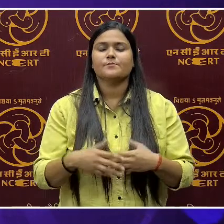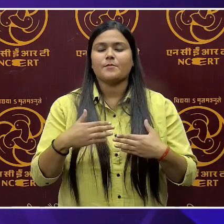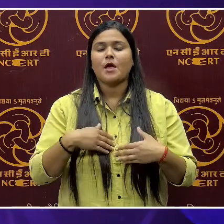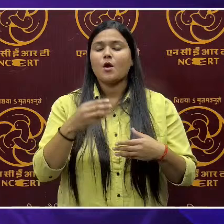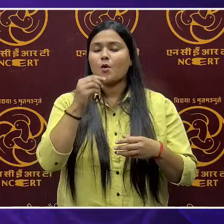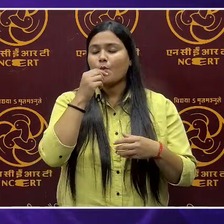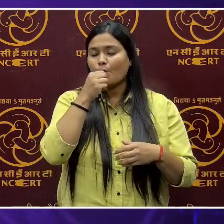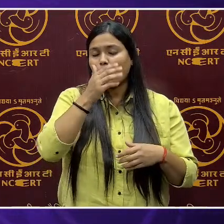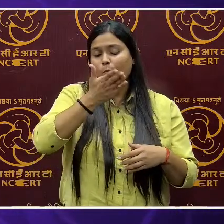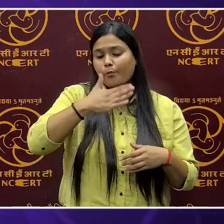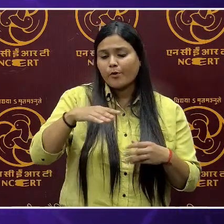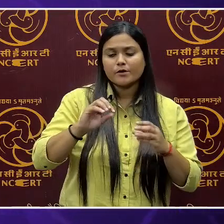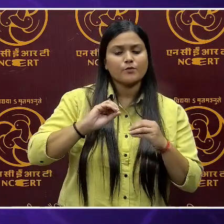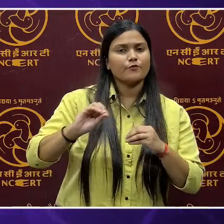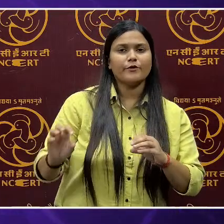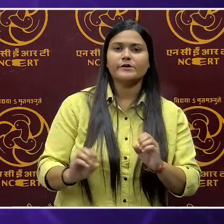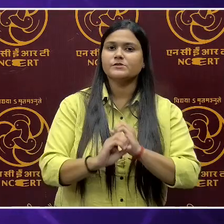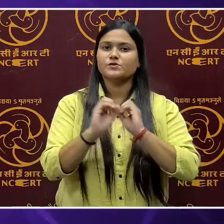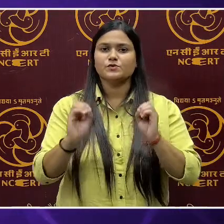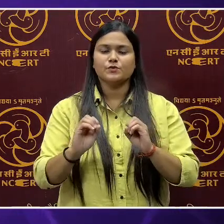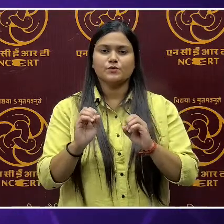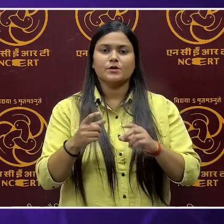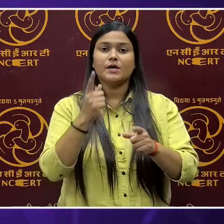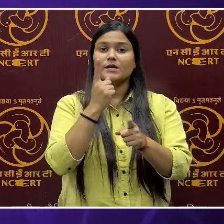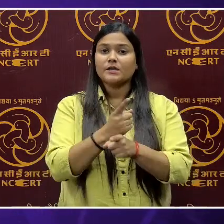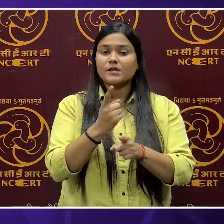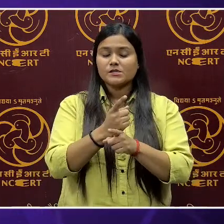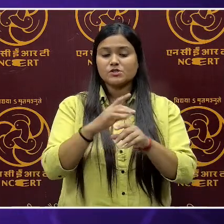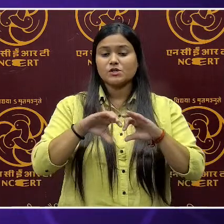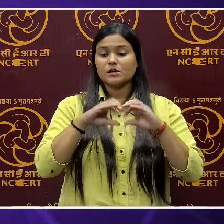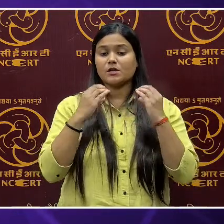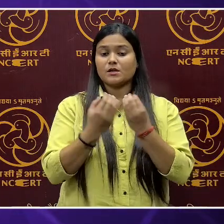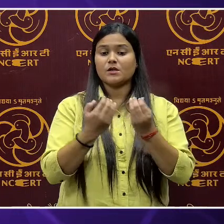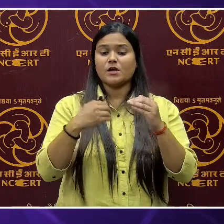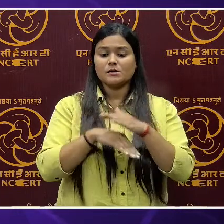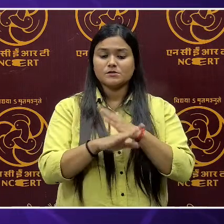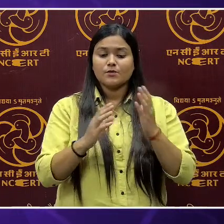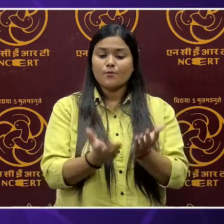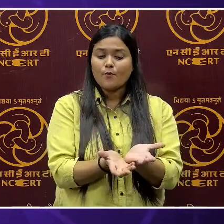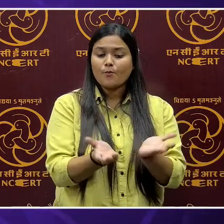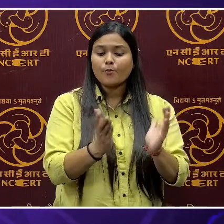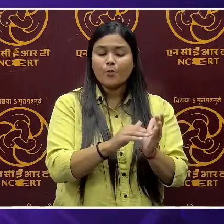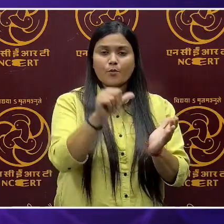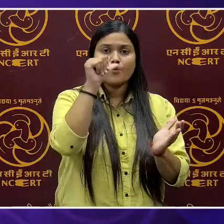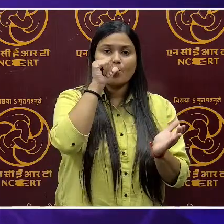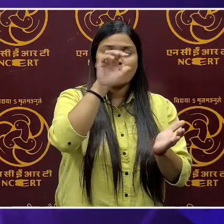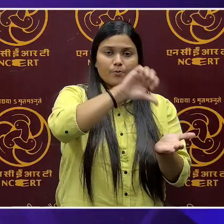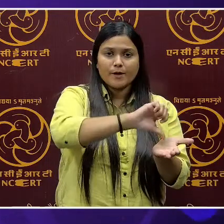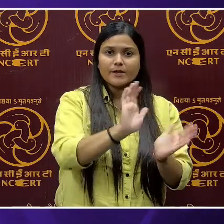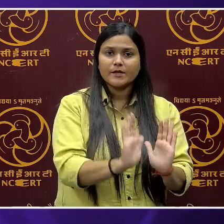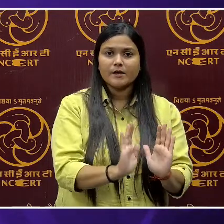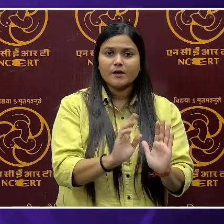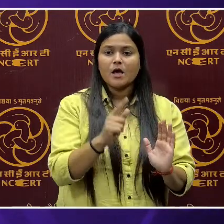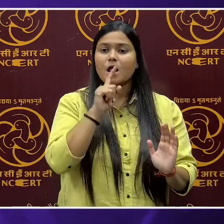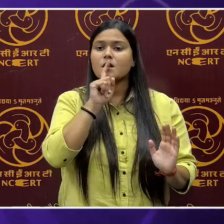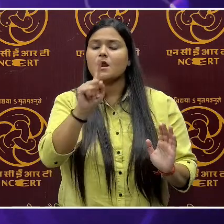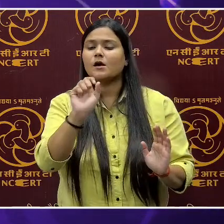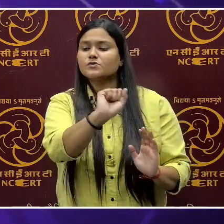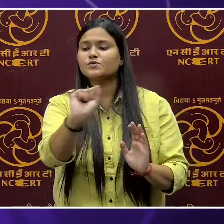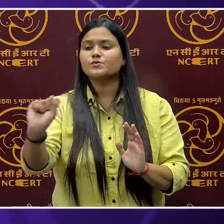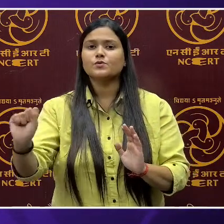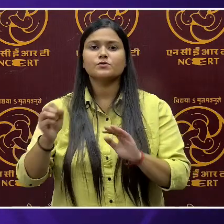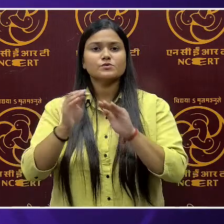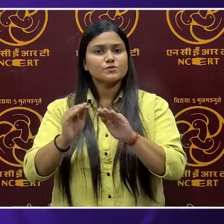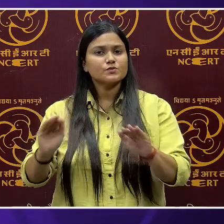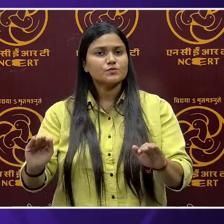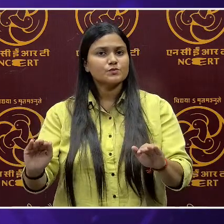Teachers, in class, you can have a bowl of water and you ask your students to